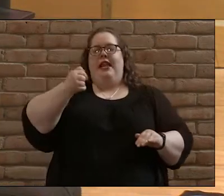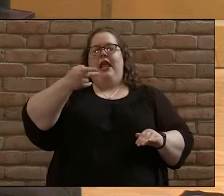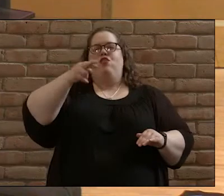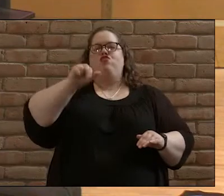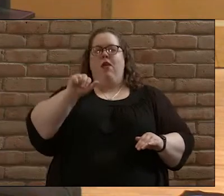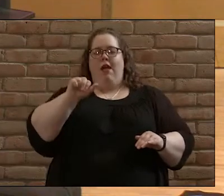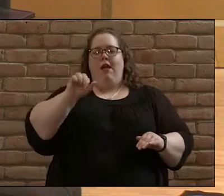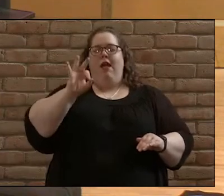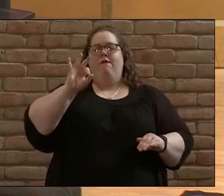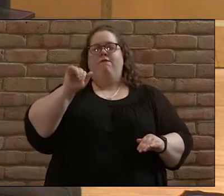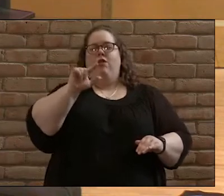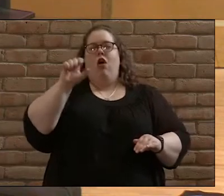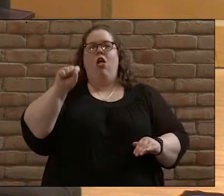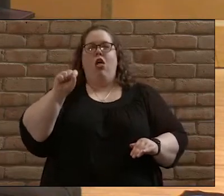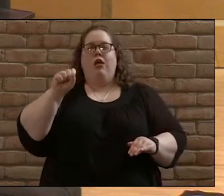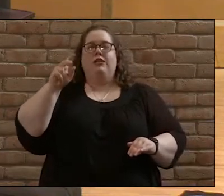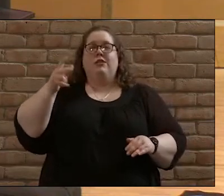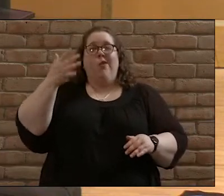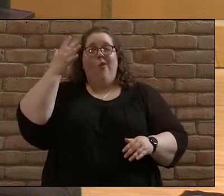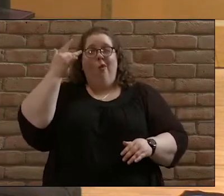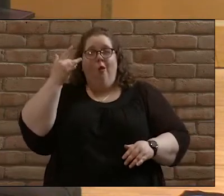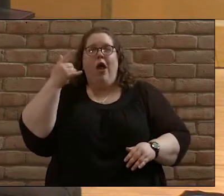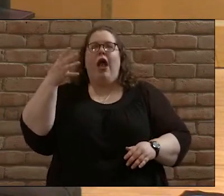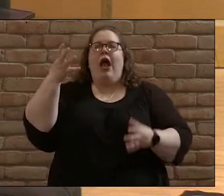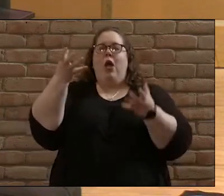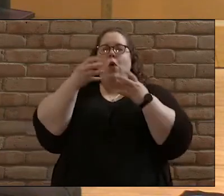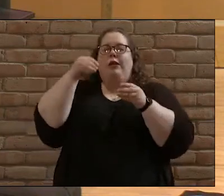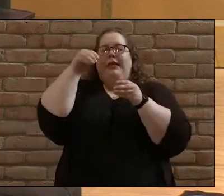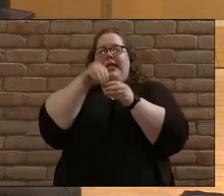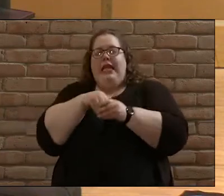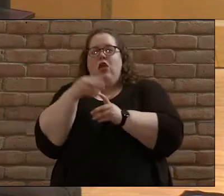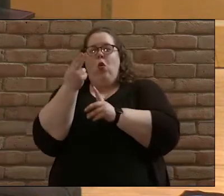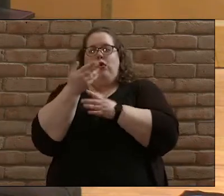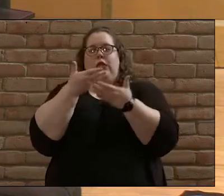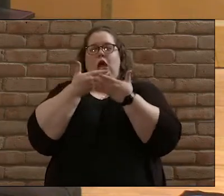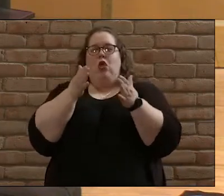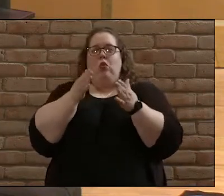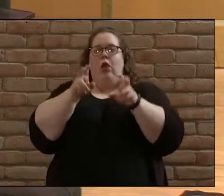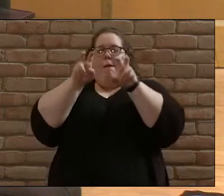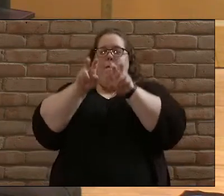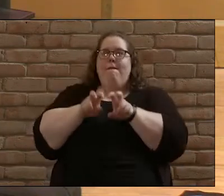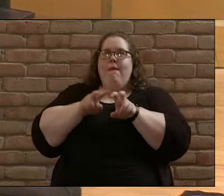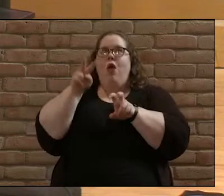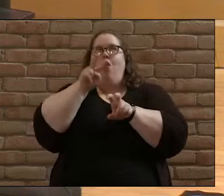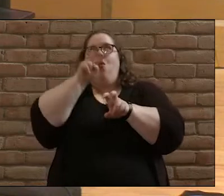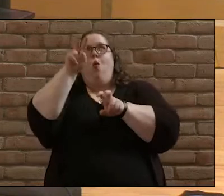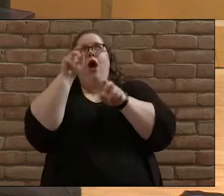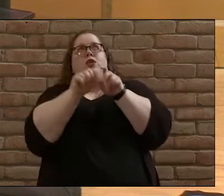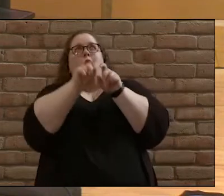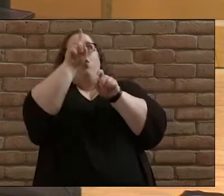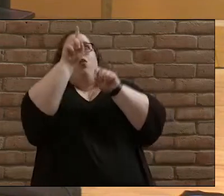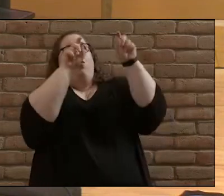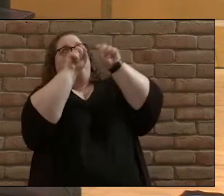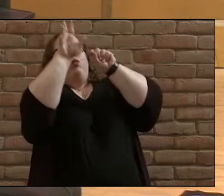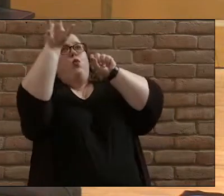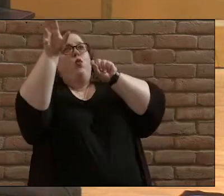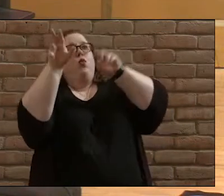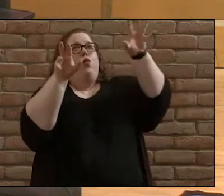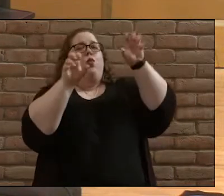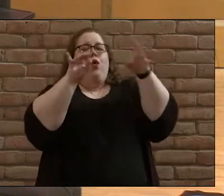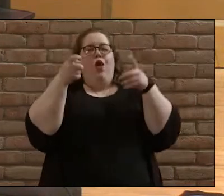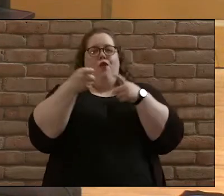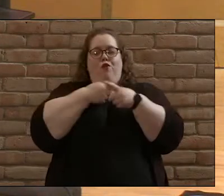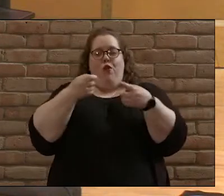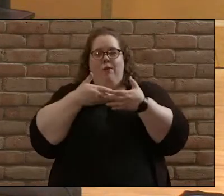I did that was so that we could be in our hotel room to watch the fireworks happen right there from our hotel room